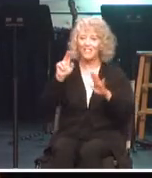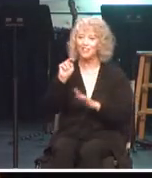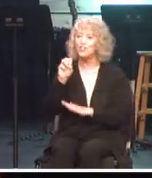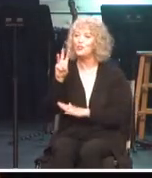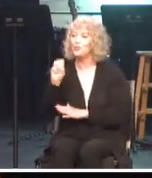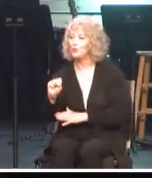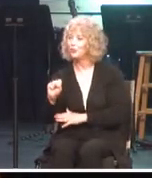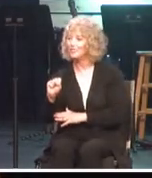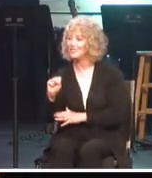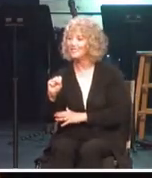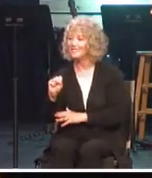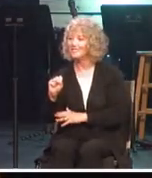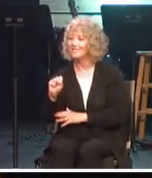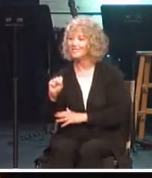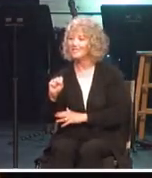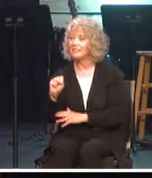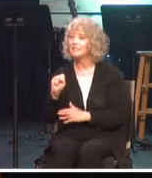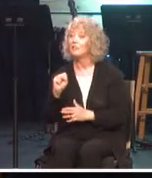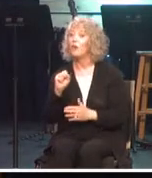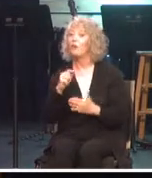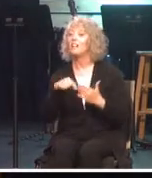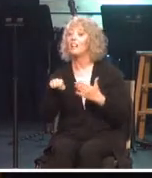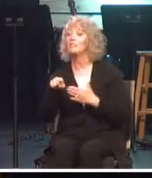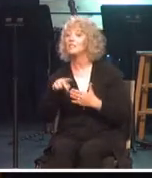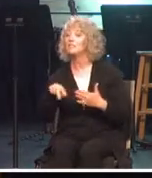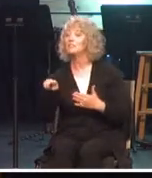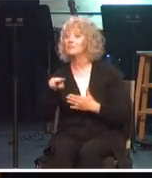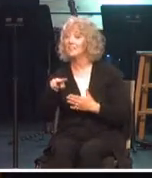hear this over the next few weeks, so come back to hear this.